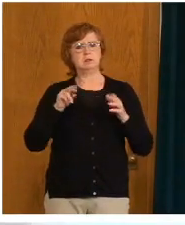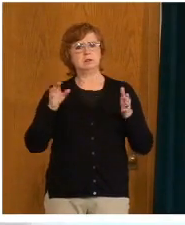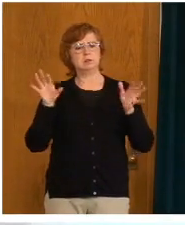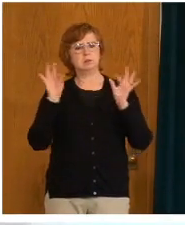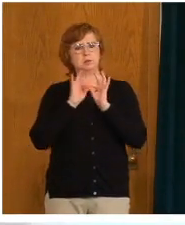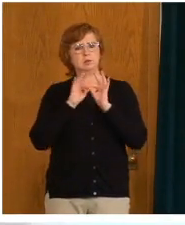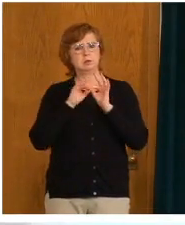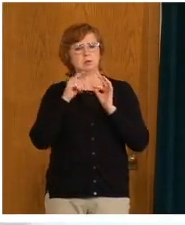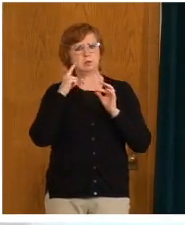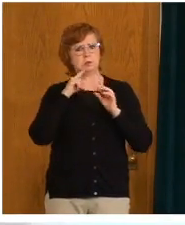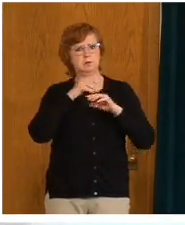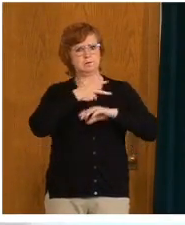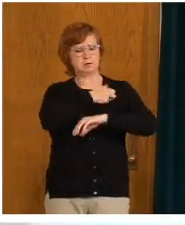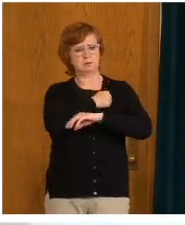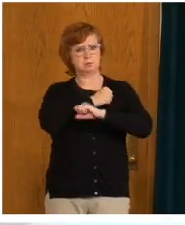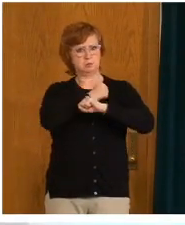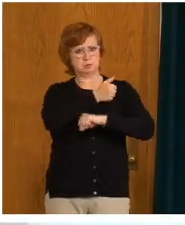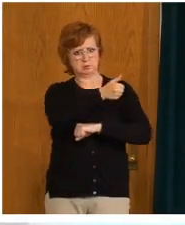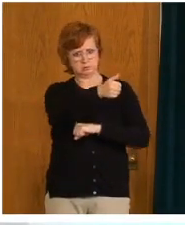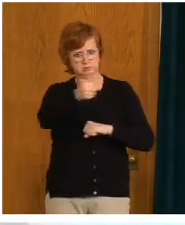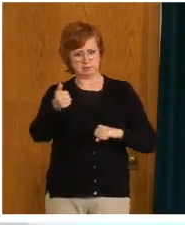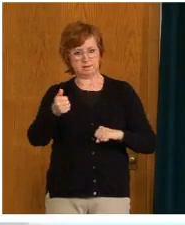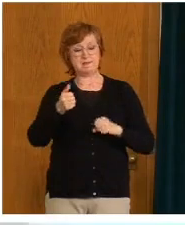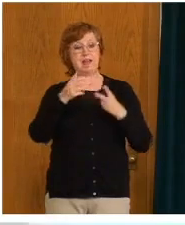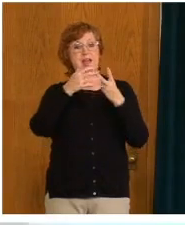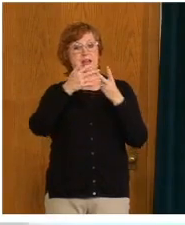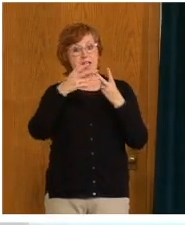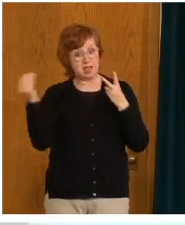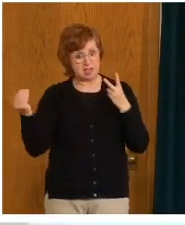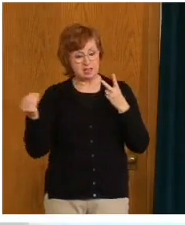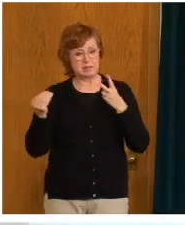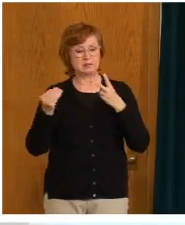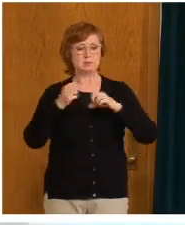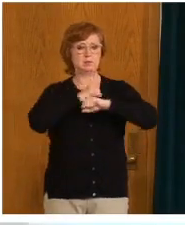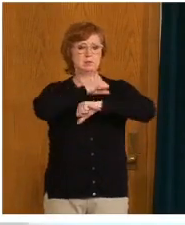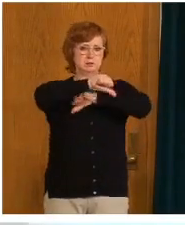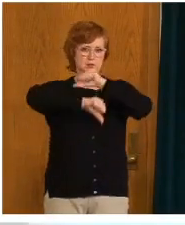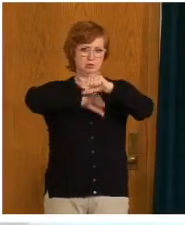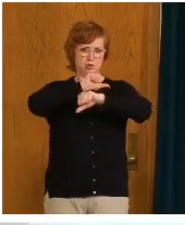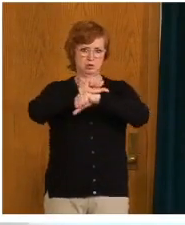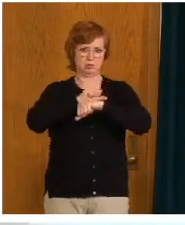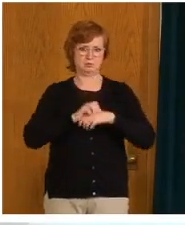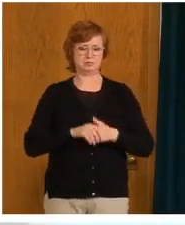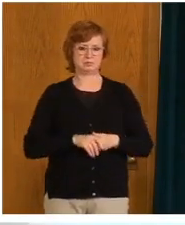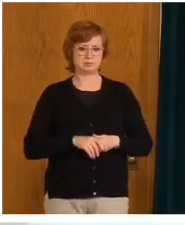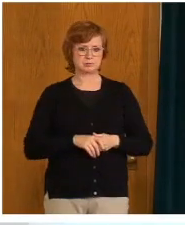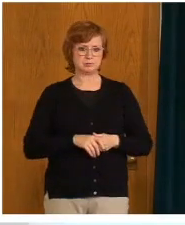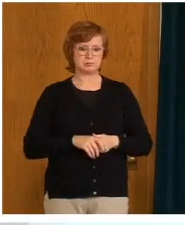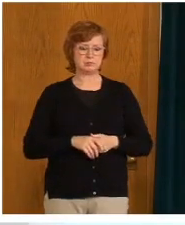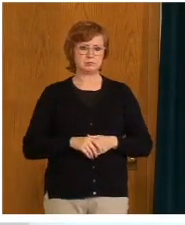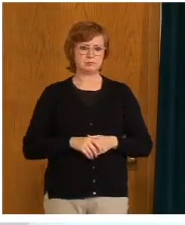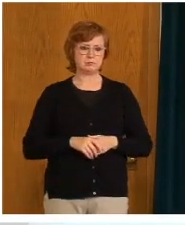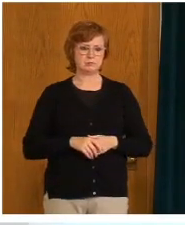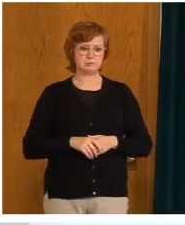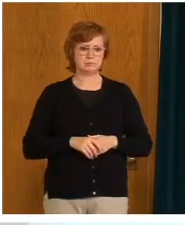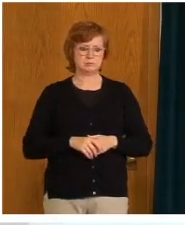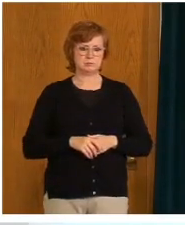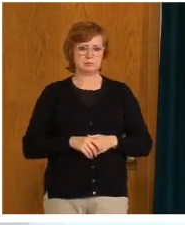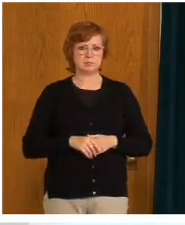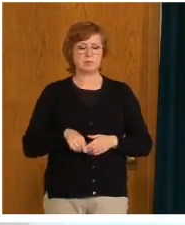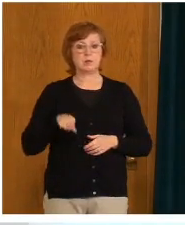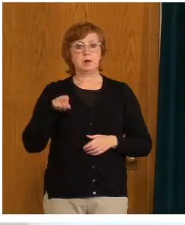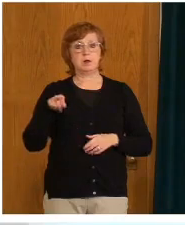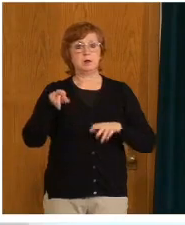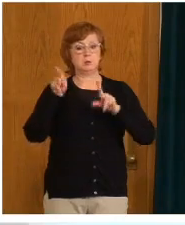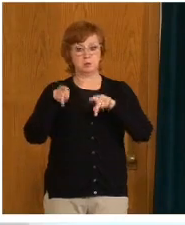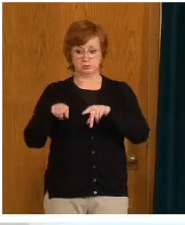yourself. But if all of us are vaccinated, we can also protect others who may be vaccinated but may not mount a full immune response